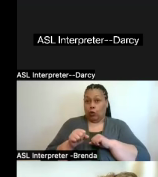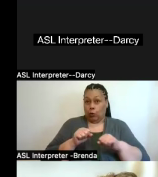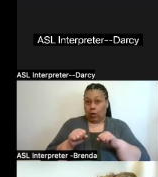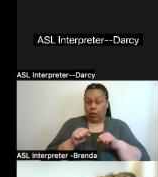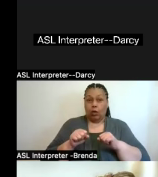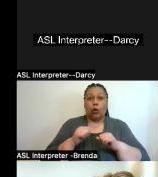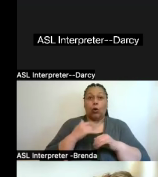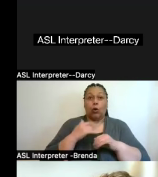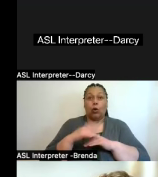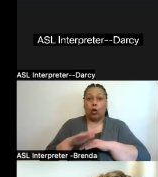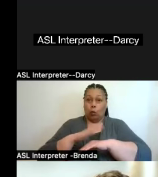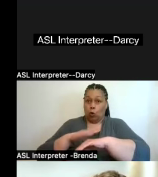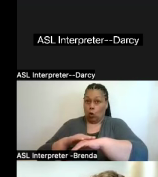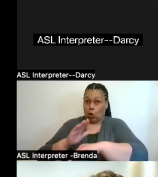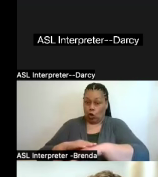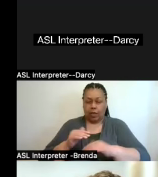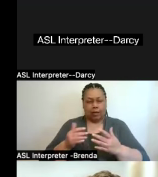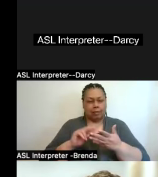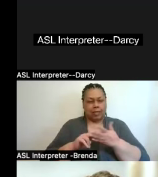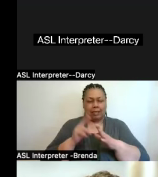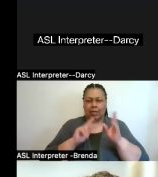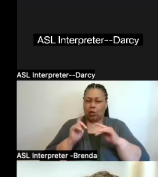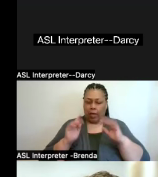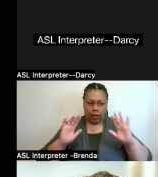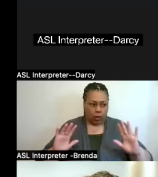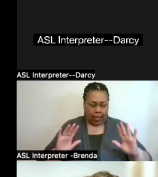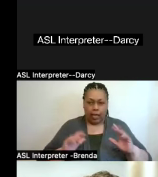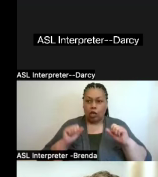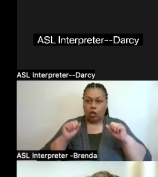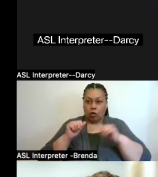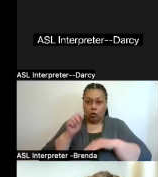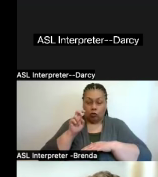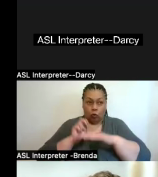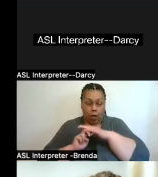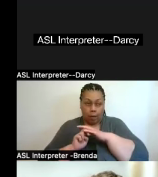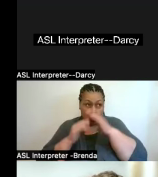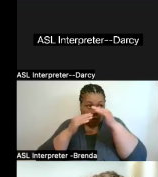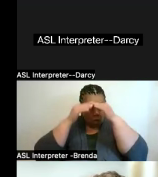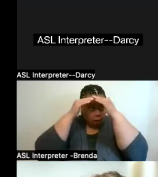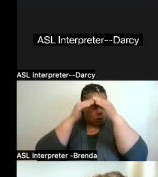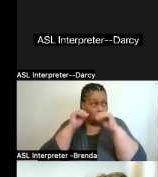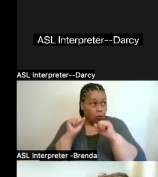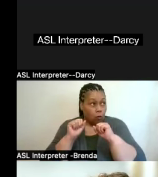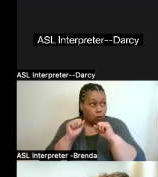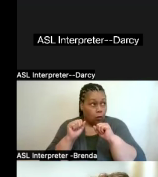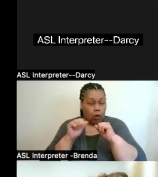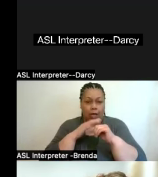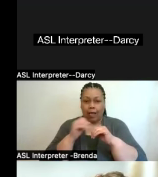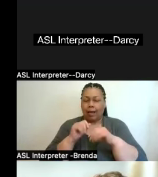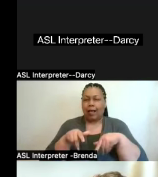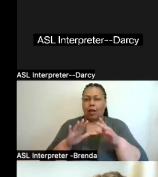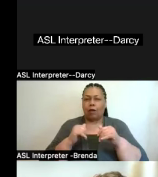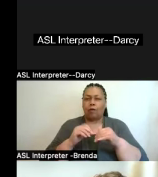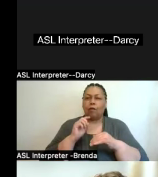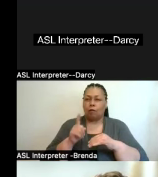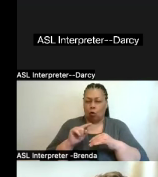enable people to take protective actions like drop, cover, and hold on. And they also allow for automated